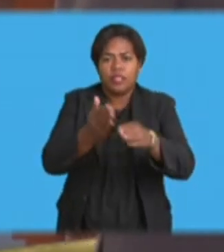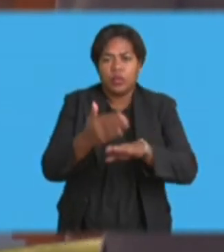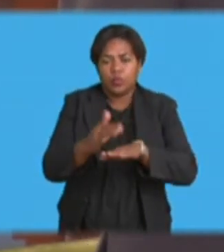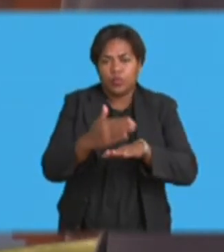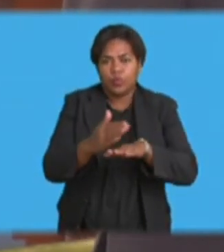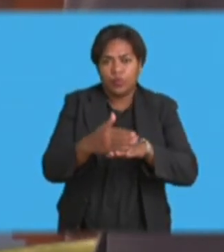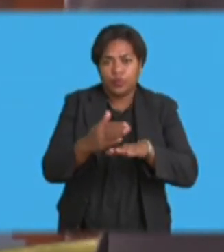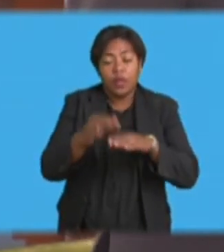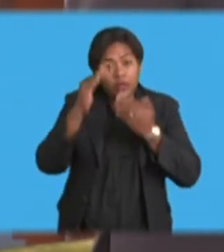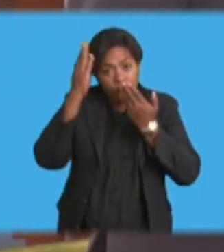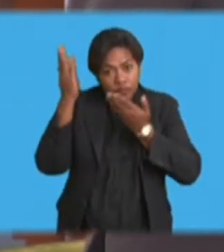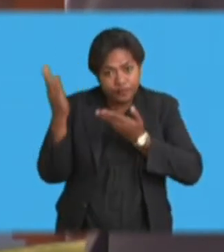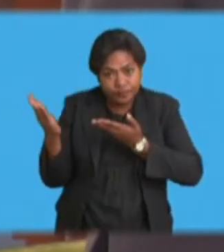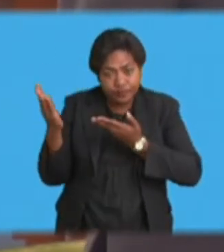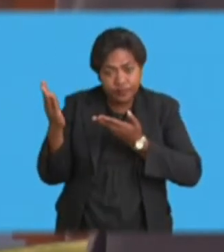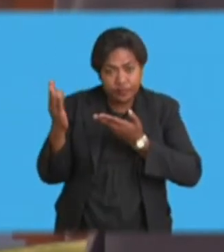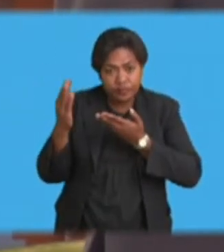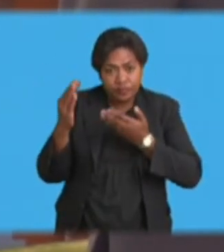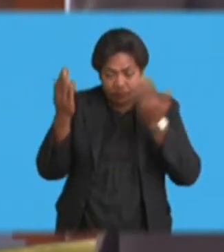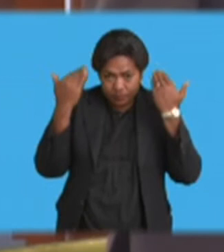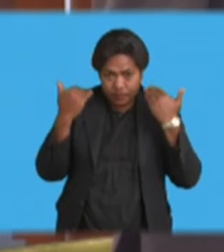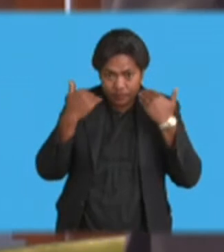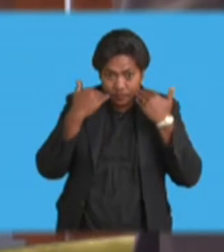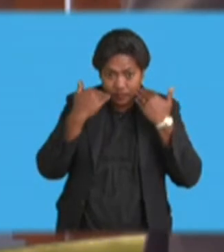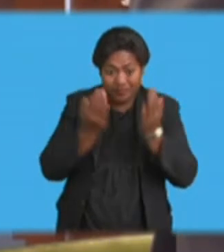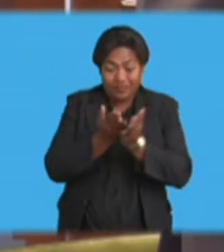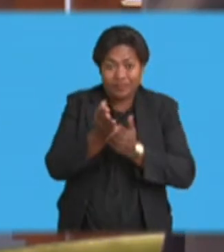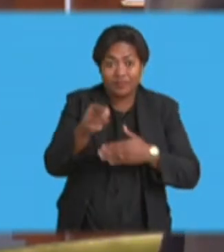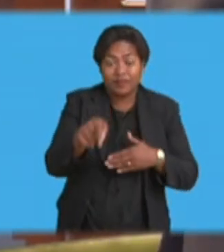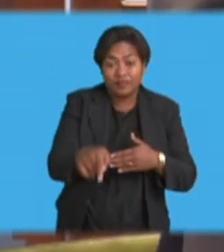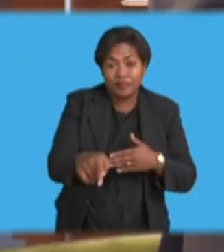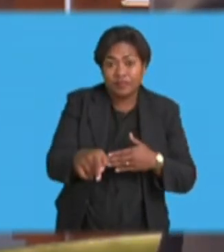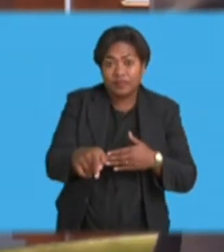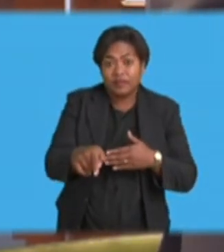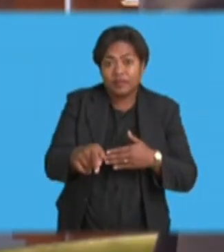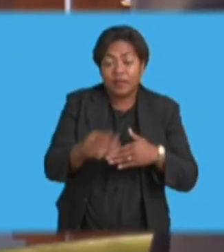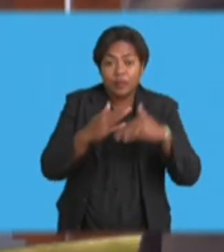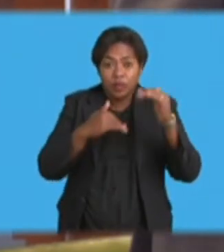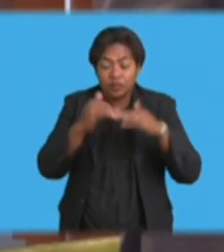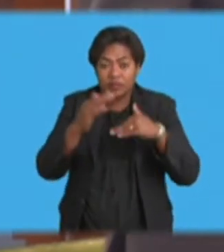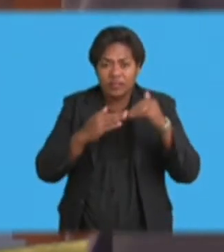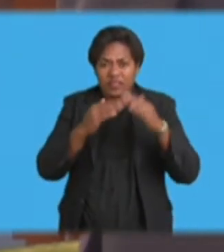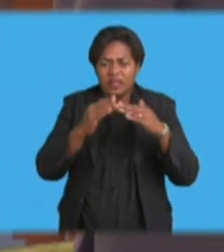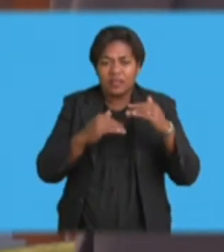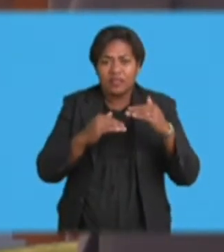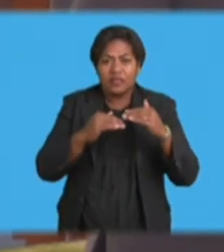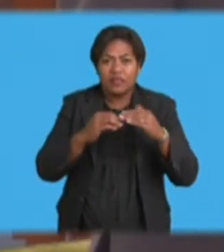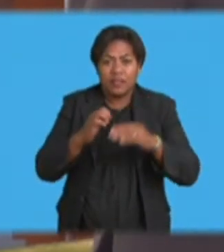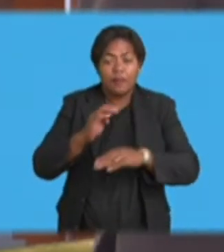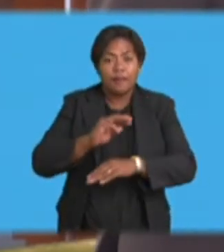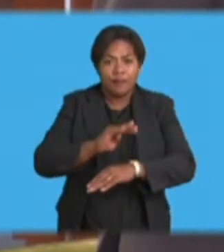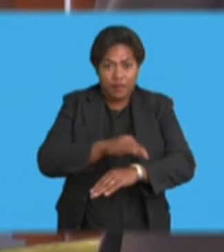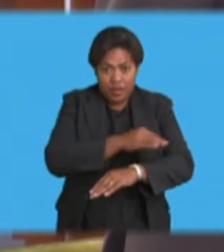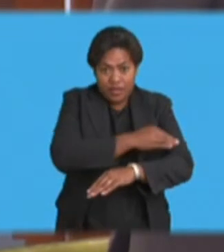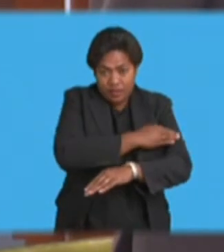Honourable Deputy Speaker, through the tender process, Eastern Marine Shipyard, a company based in